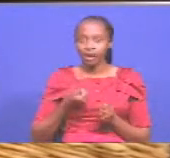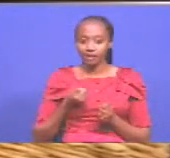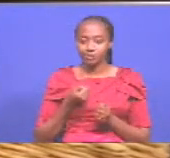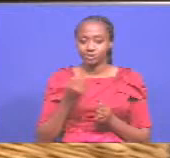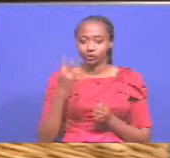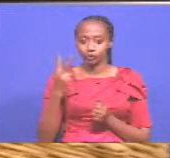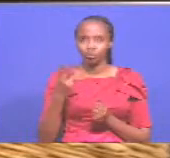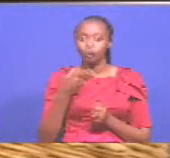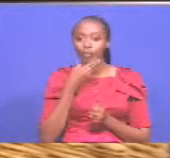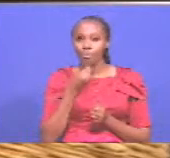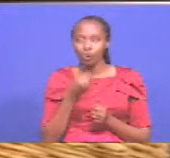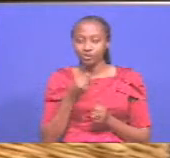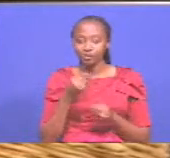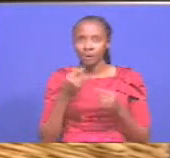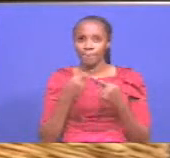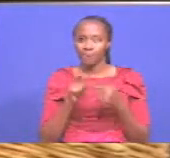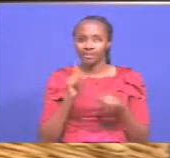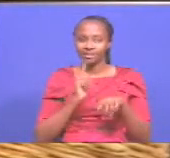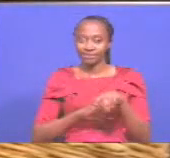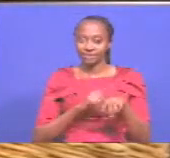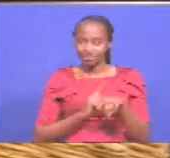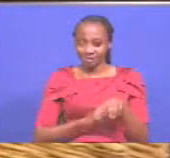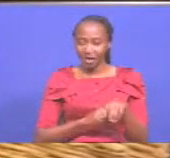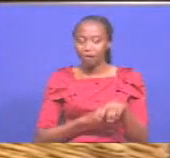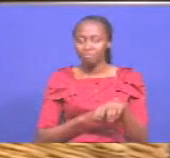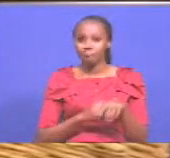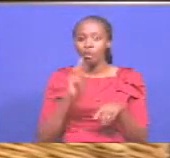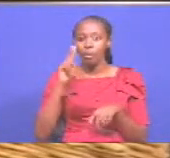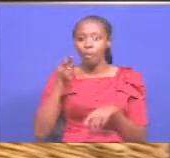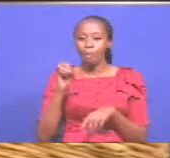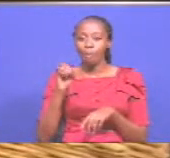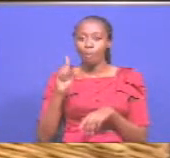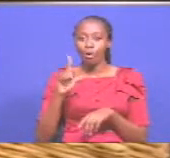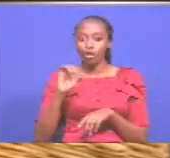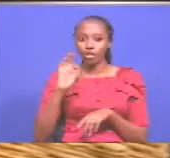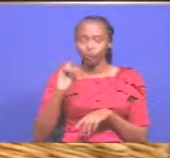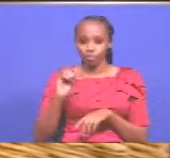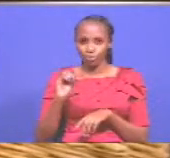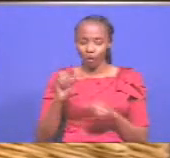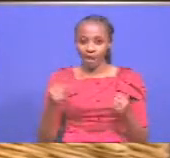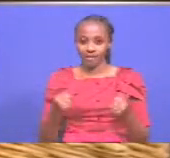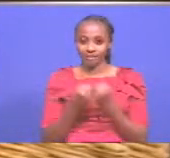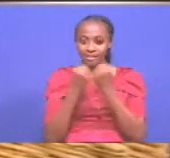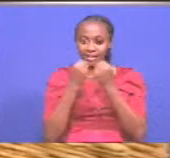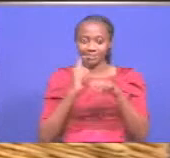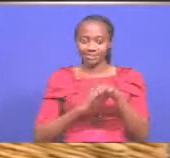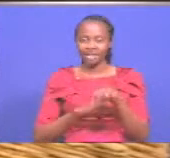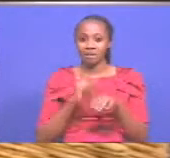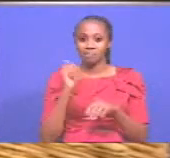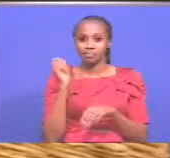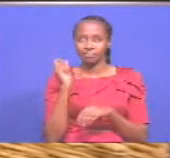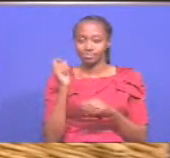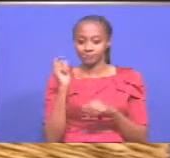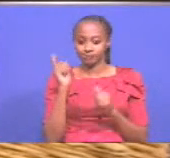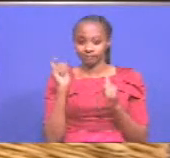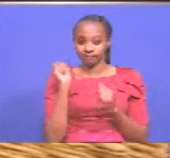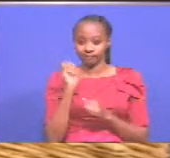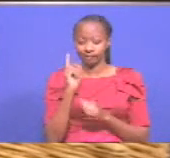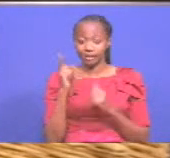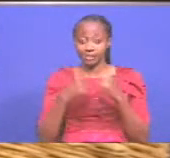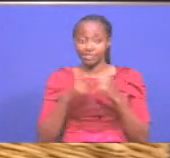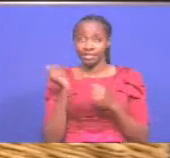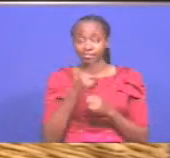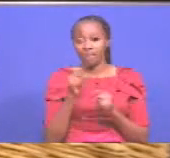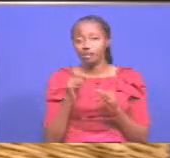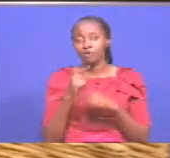1954, he had a polio attack when he was only 6 months old. Despite that, consistency and hard work has kept